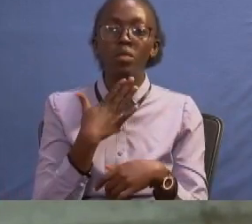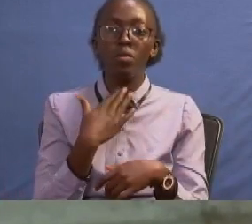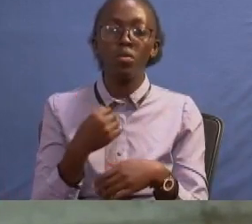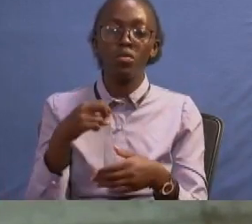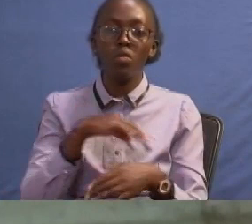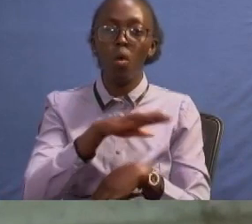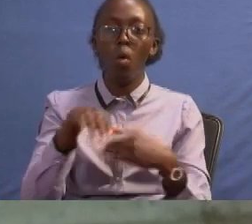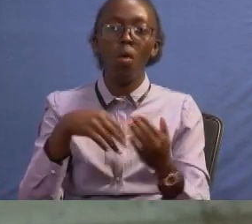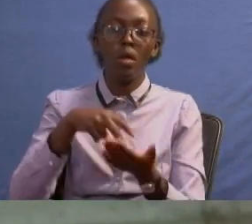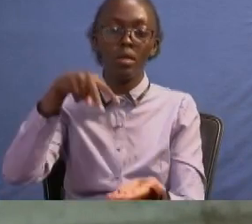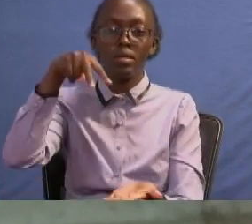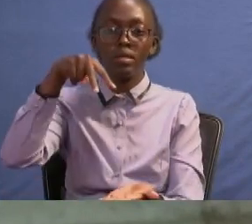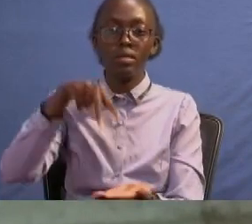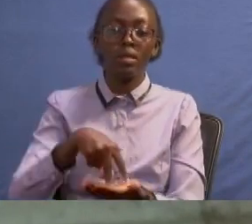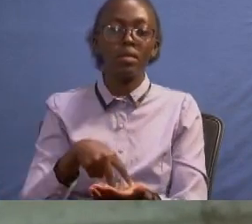stand